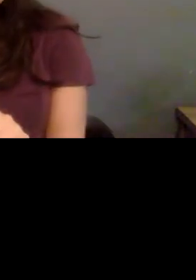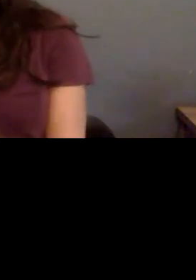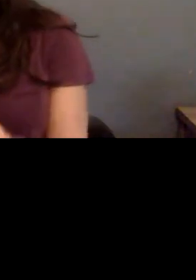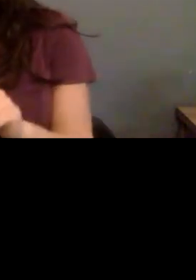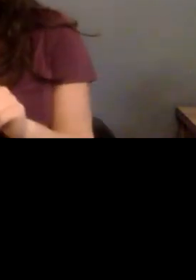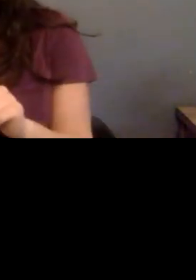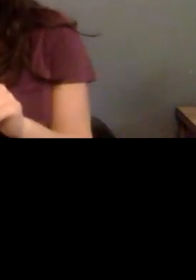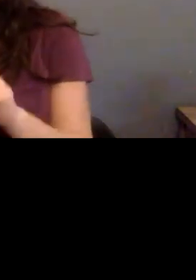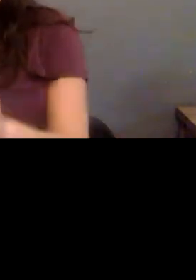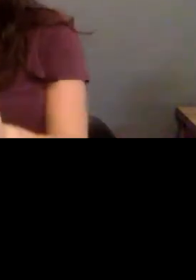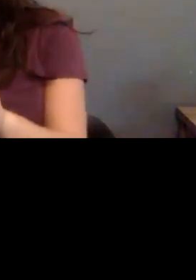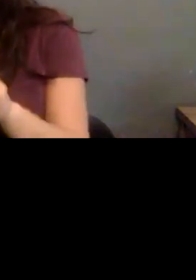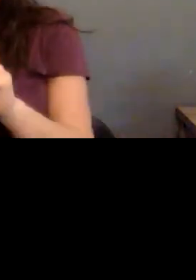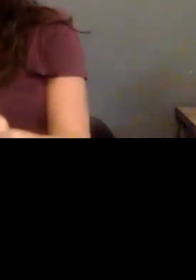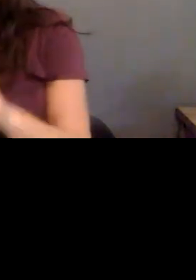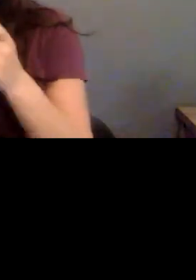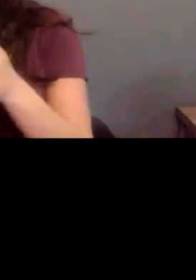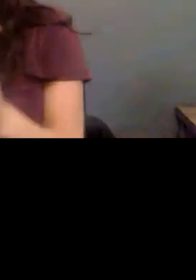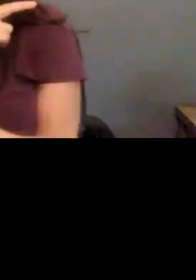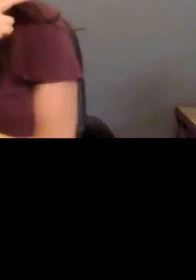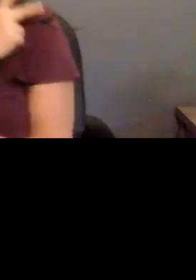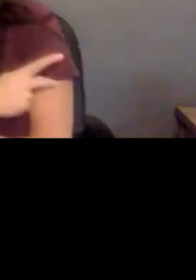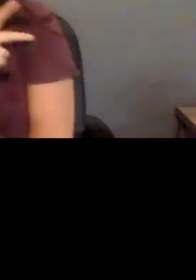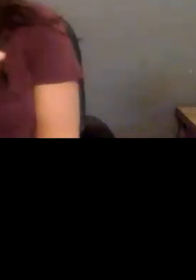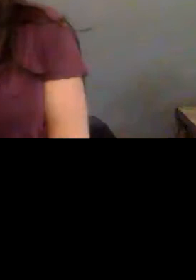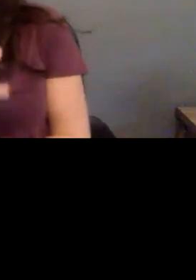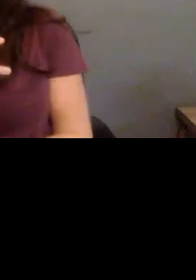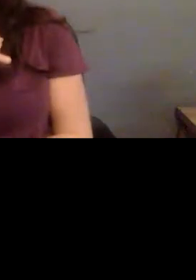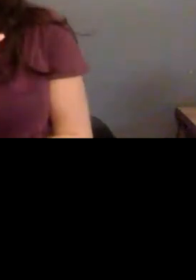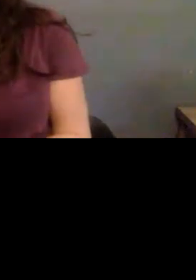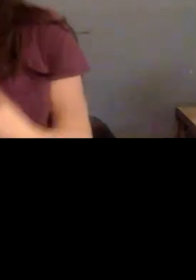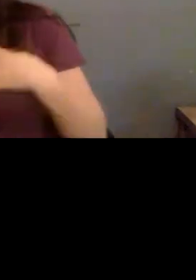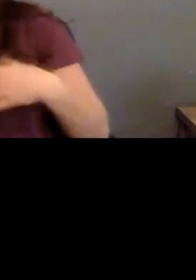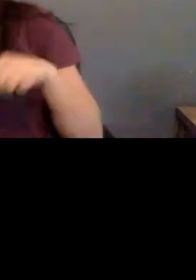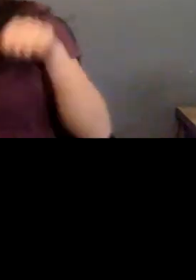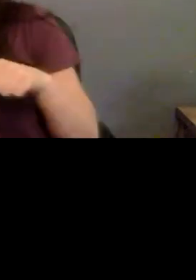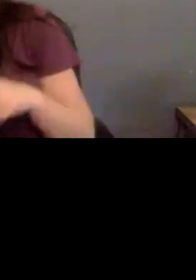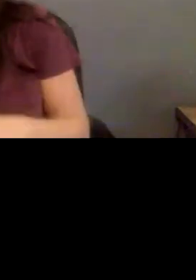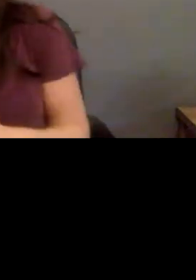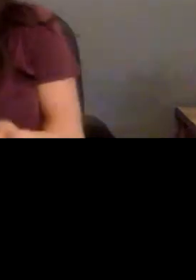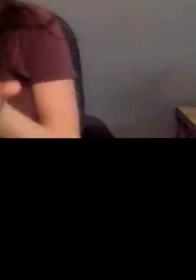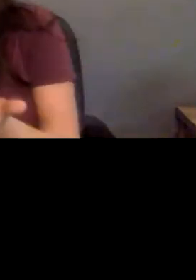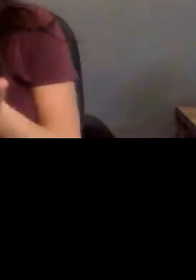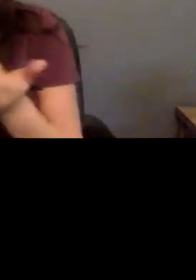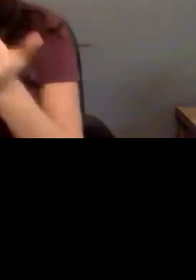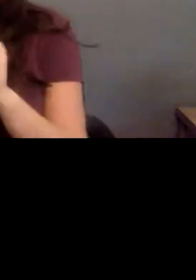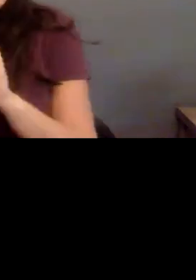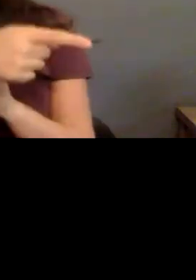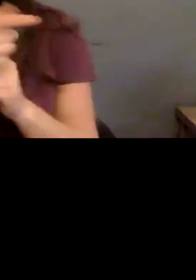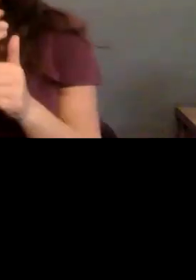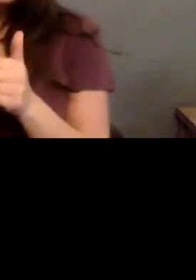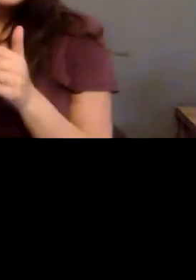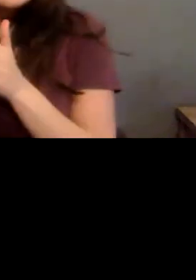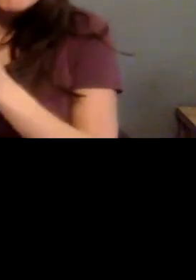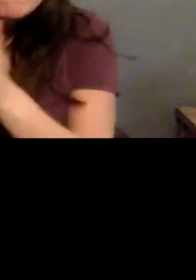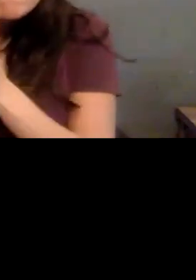CBT-TS targets patients who are reluctant to seek treatment. How do you motivate reluctant patients to